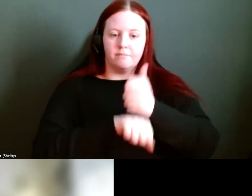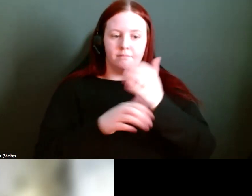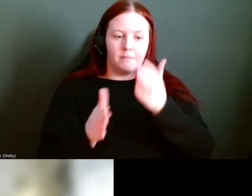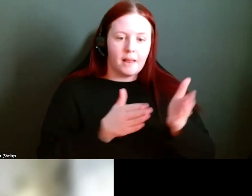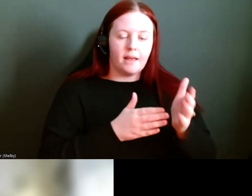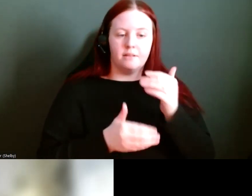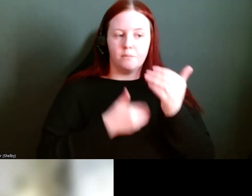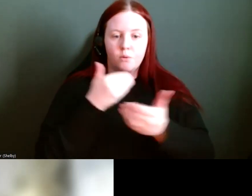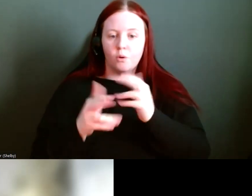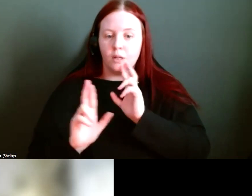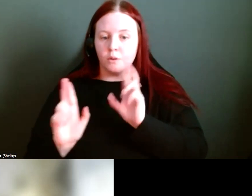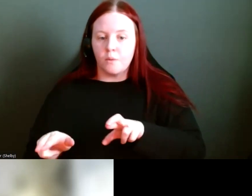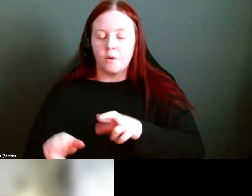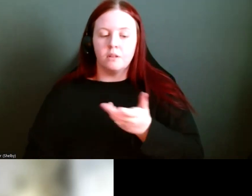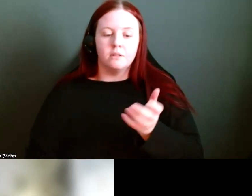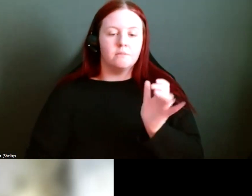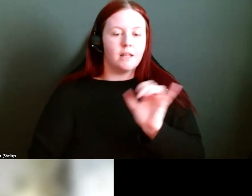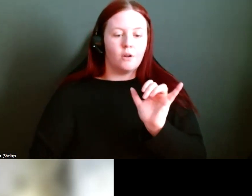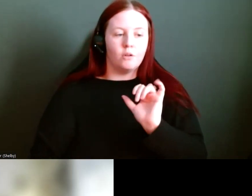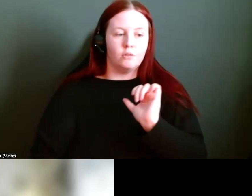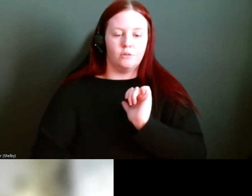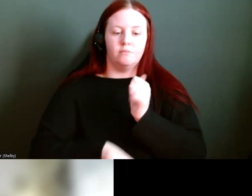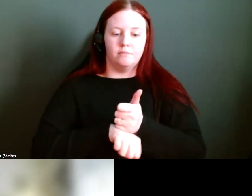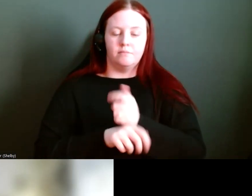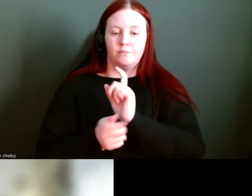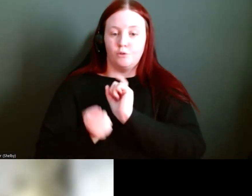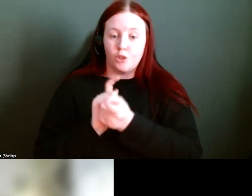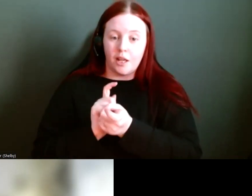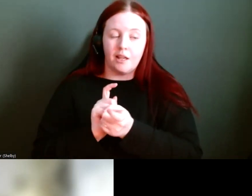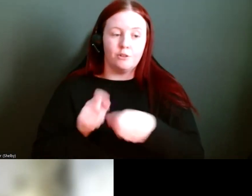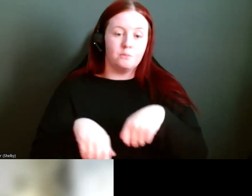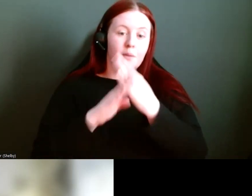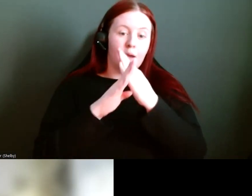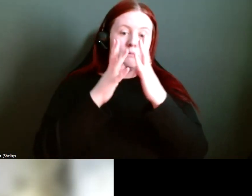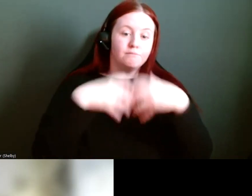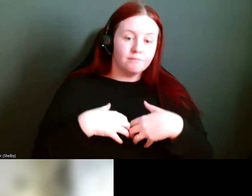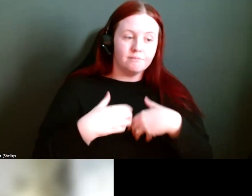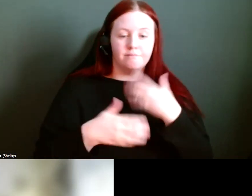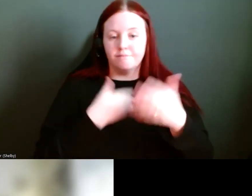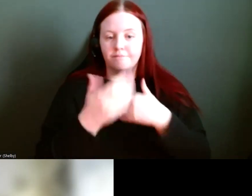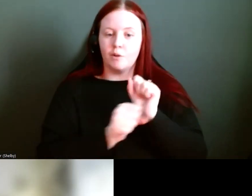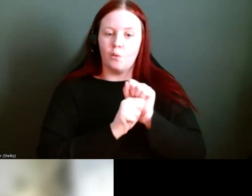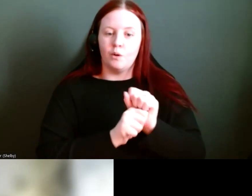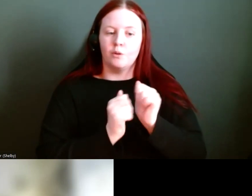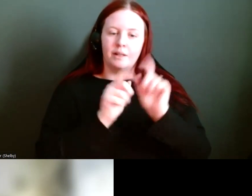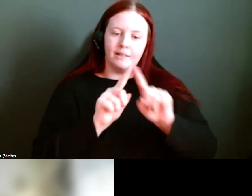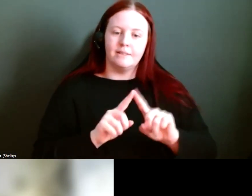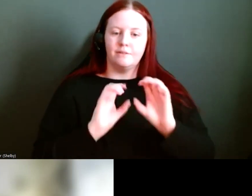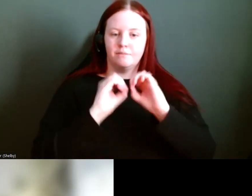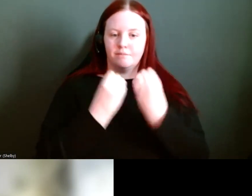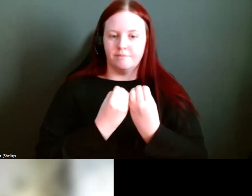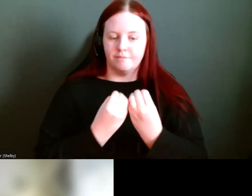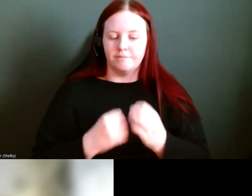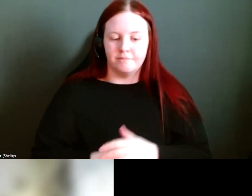reports, and also implementing change and removing barriers over time. And so after doing